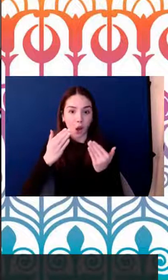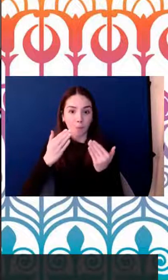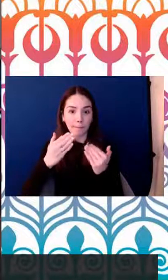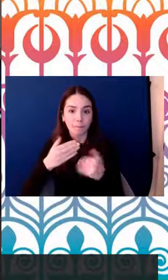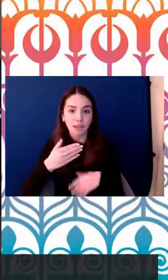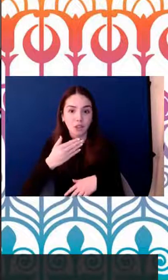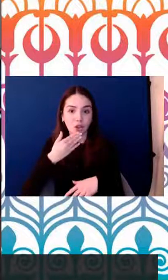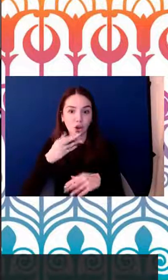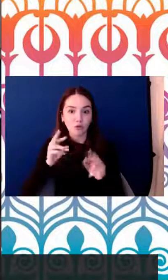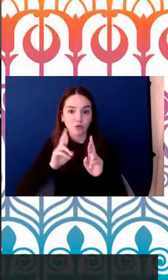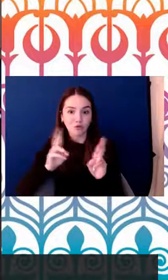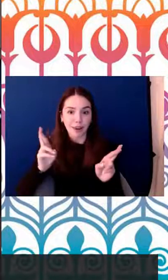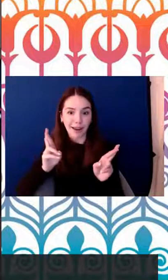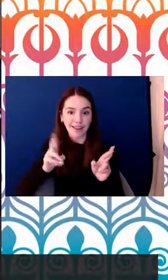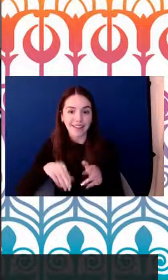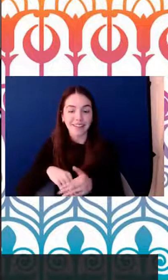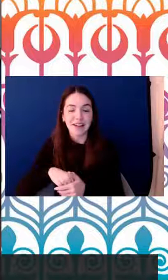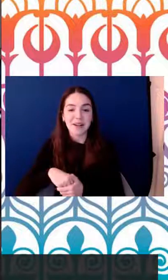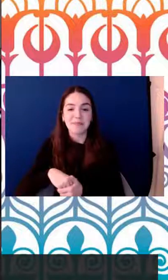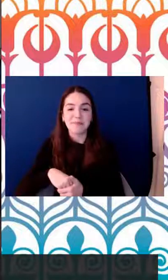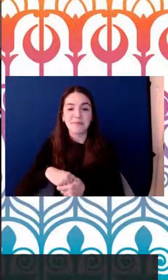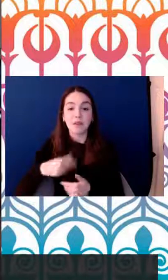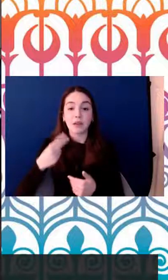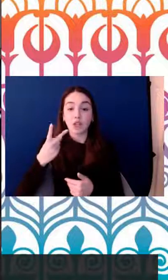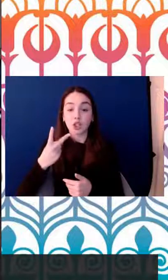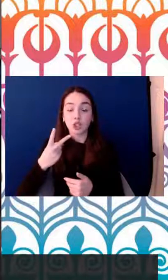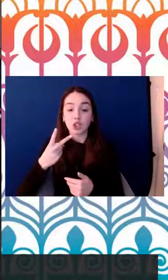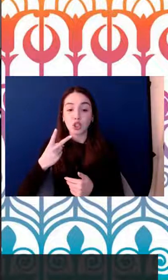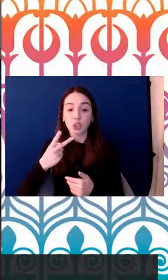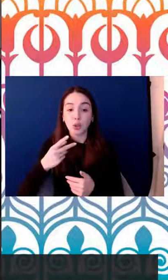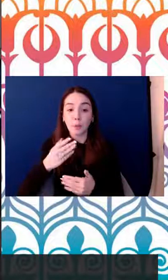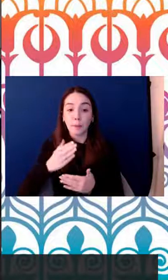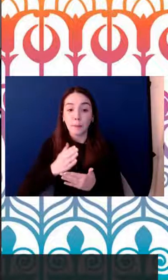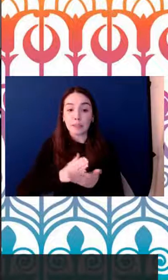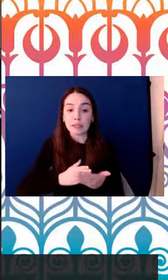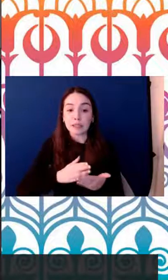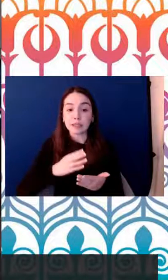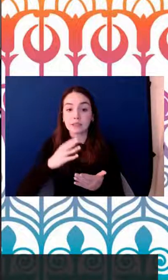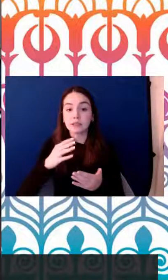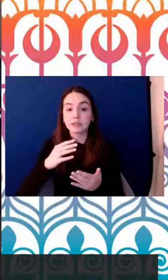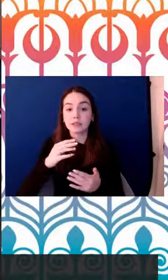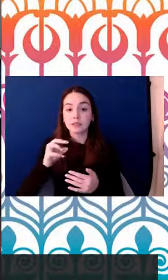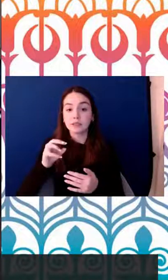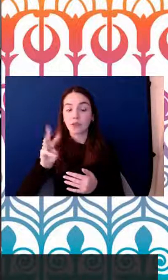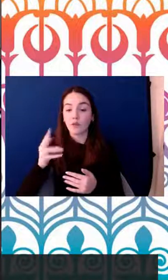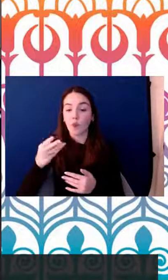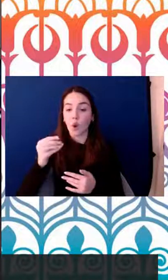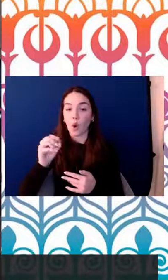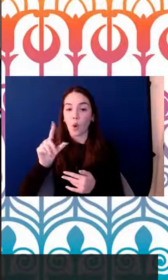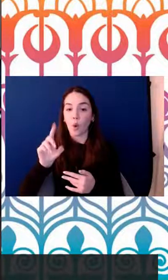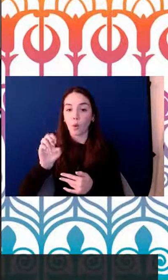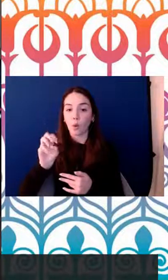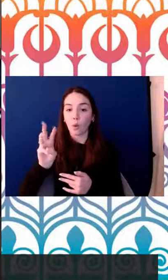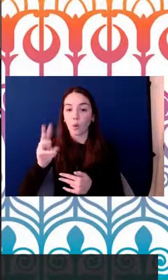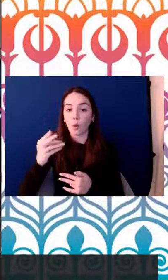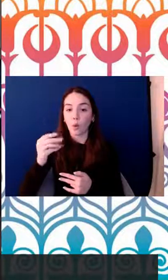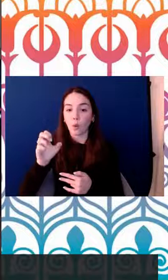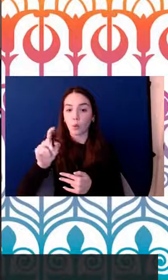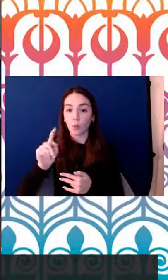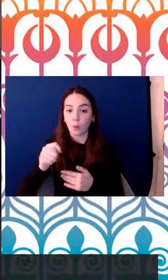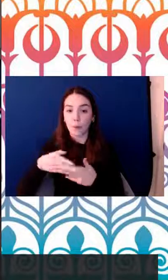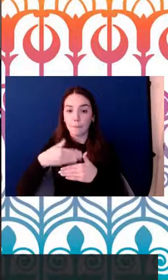avocado. And then I have 2 pieces of whole wheat bread. Here I